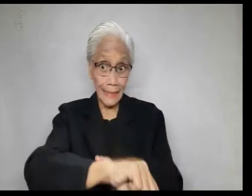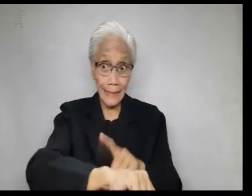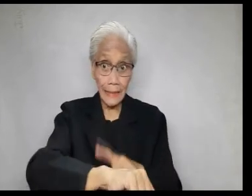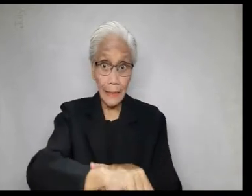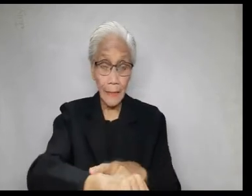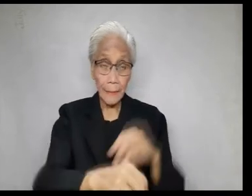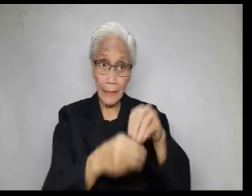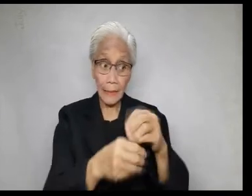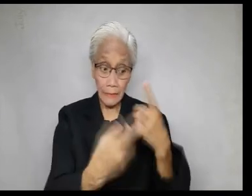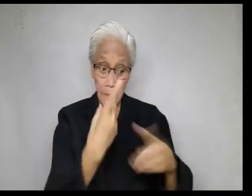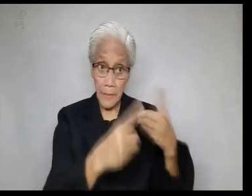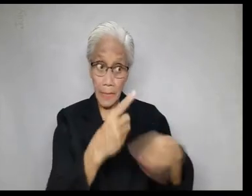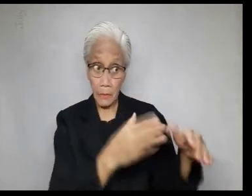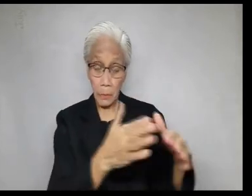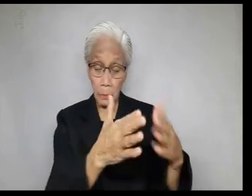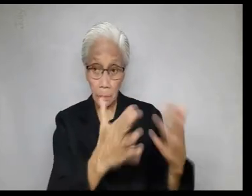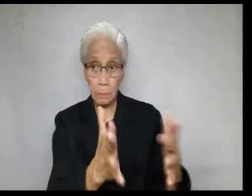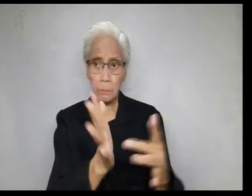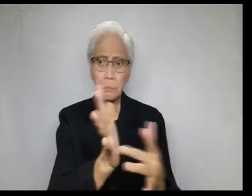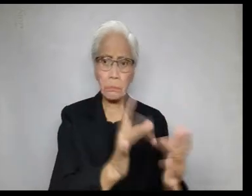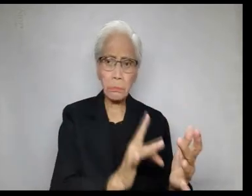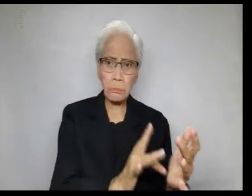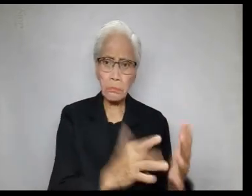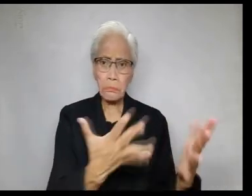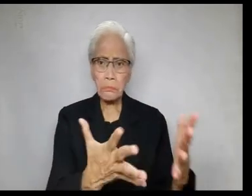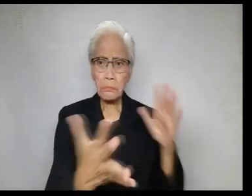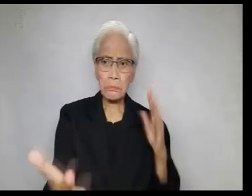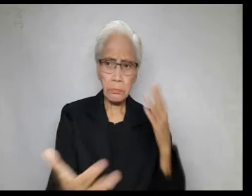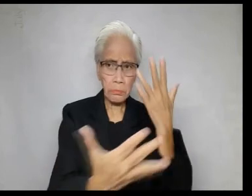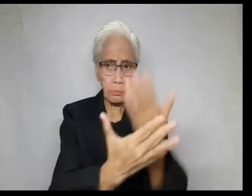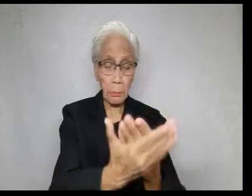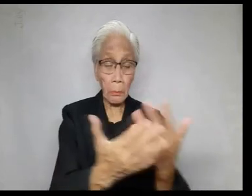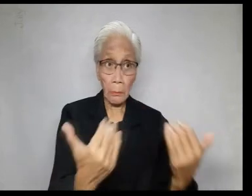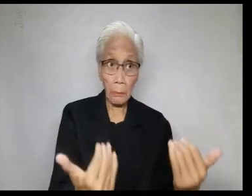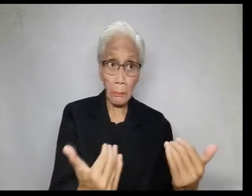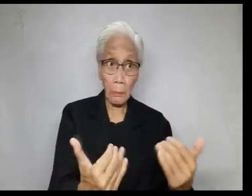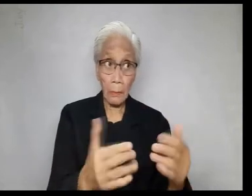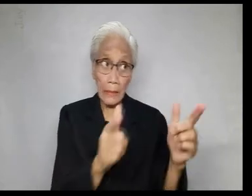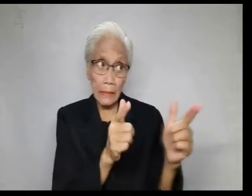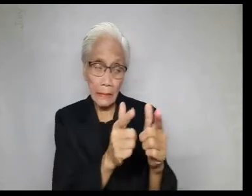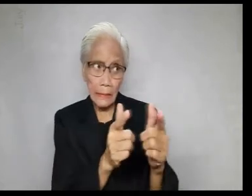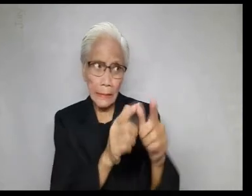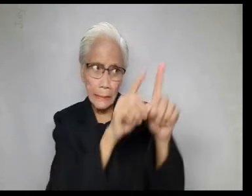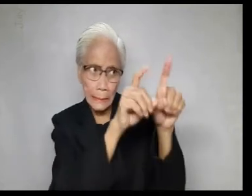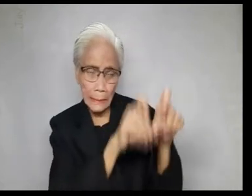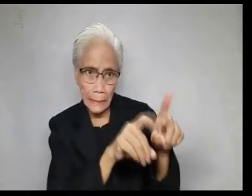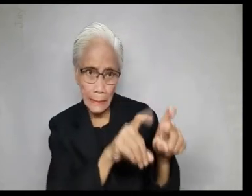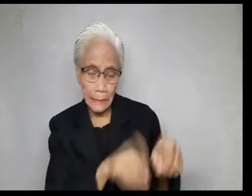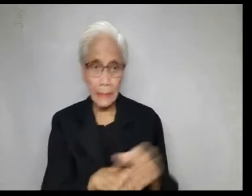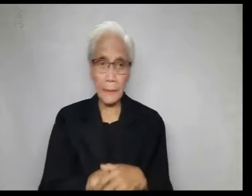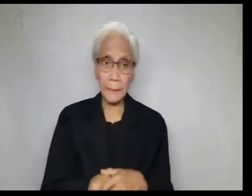on the 3rd time, in a very dramatic way, Jesus reached down and took the little love that Peter had